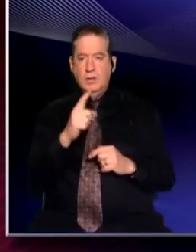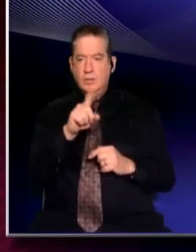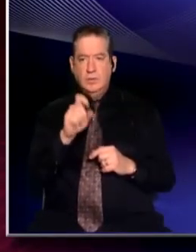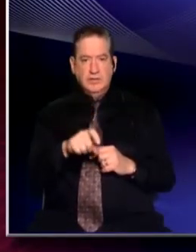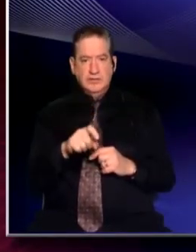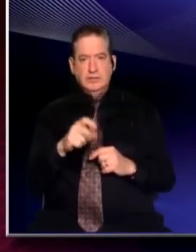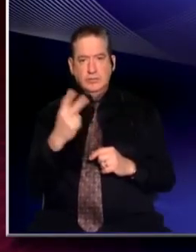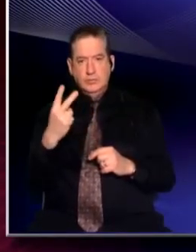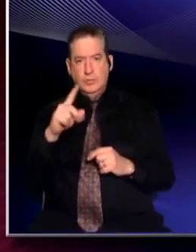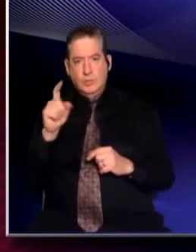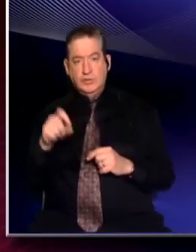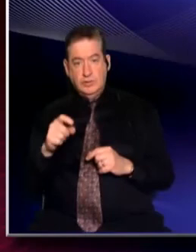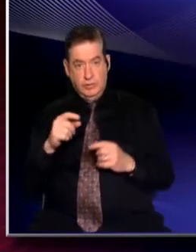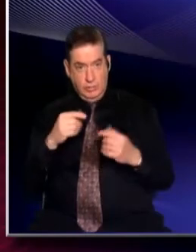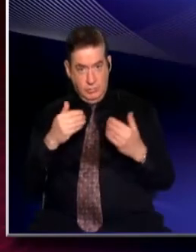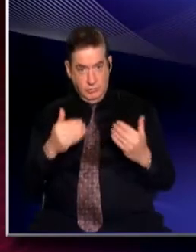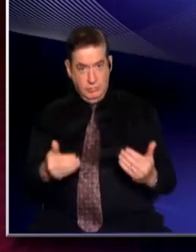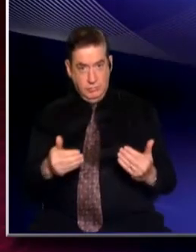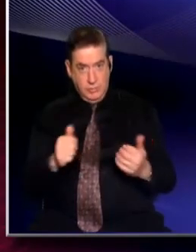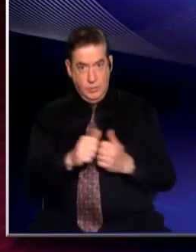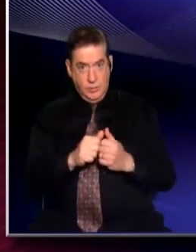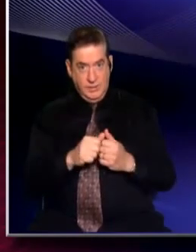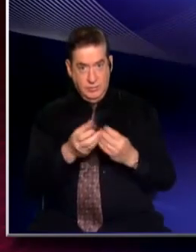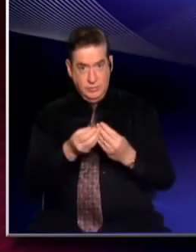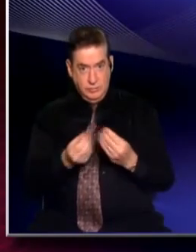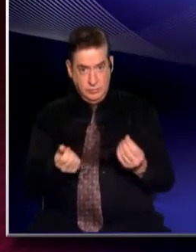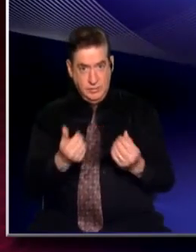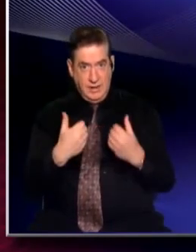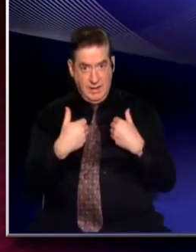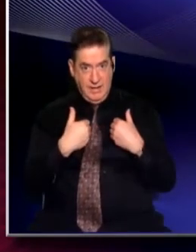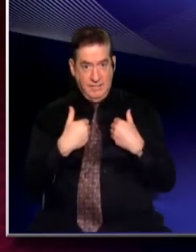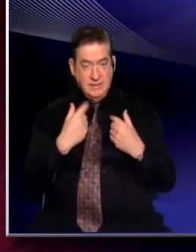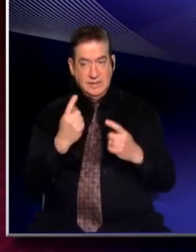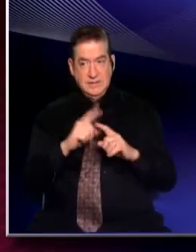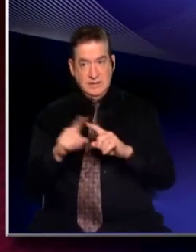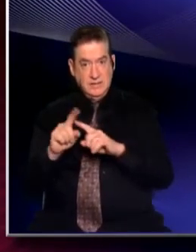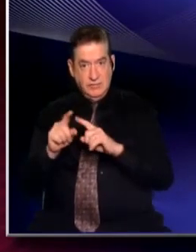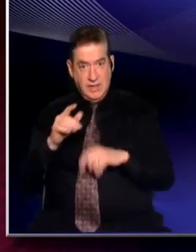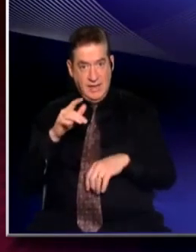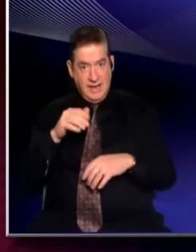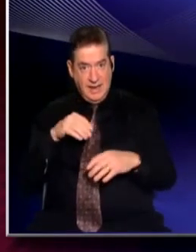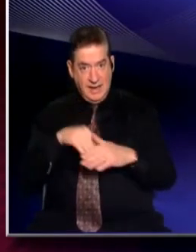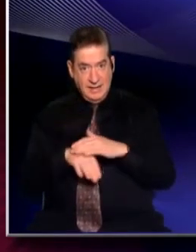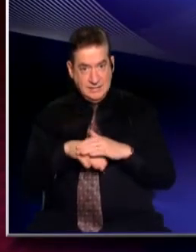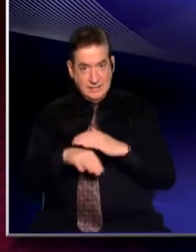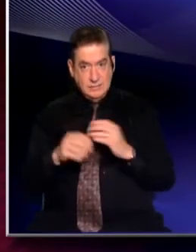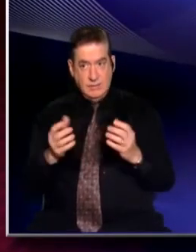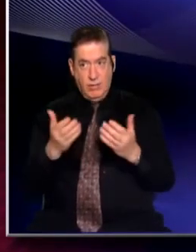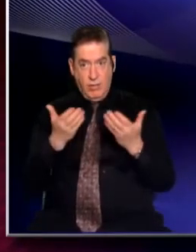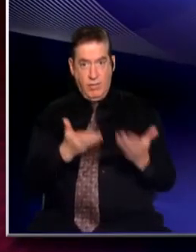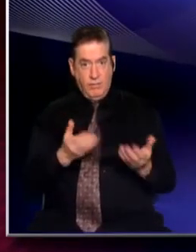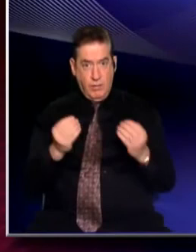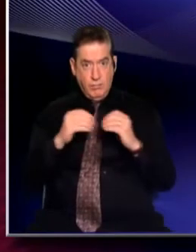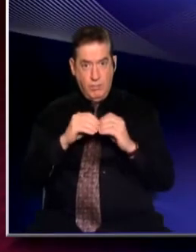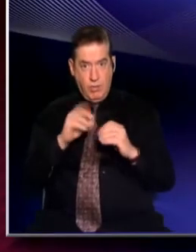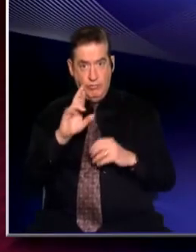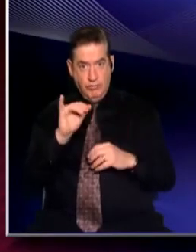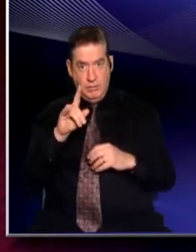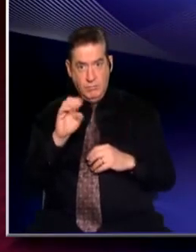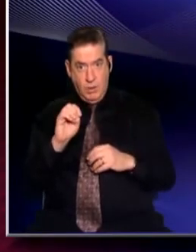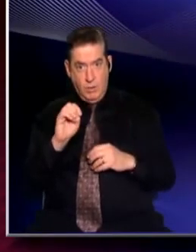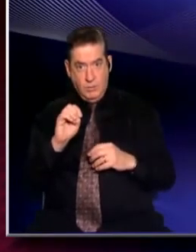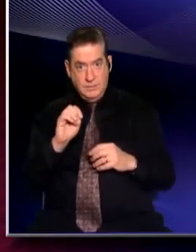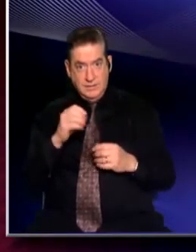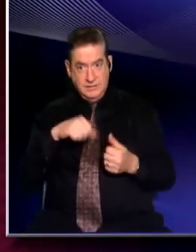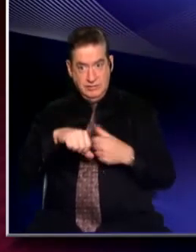One, should we go with the solution to have some different access and allow some more remote interaction, and then